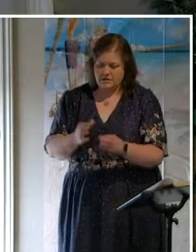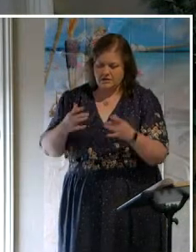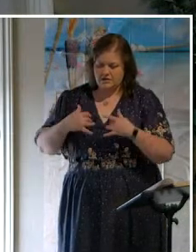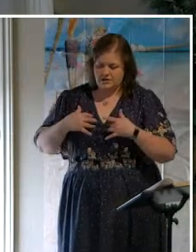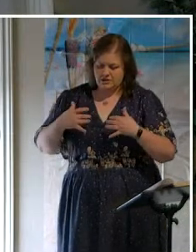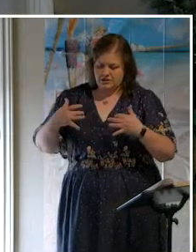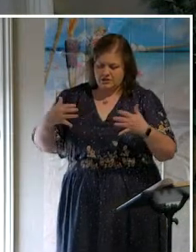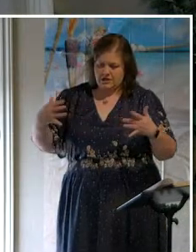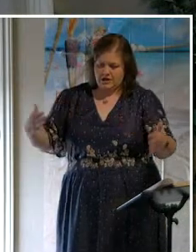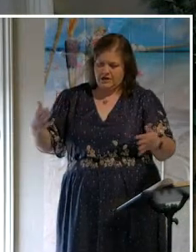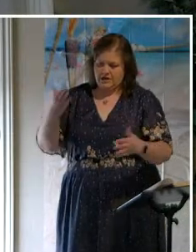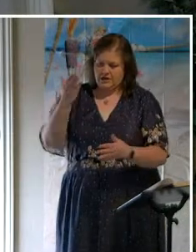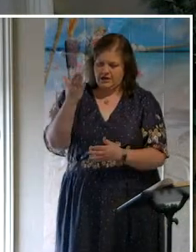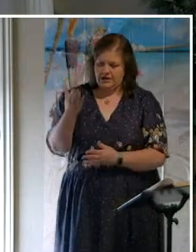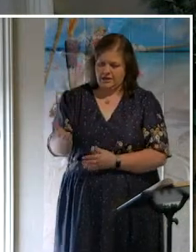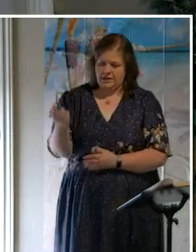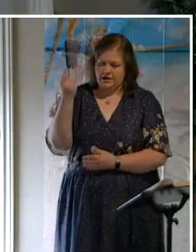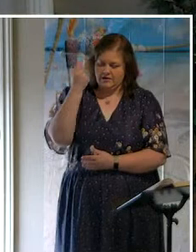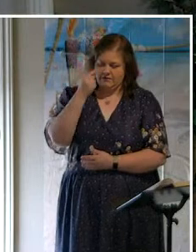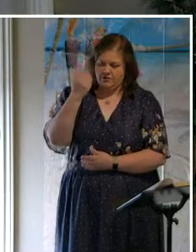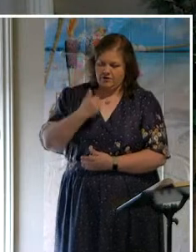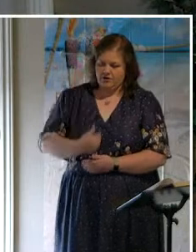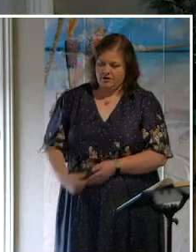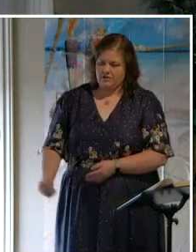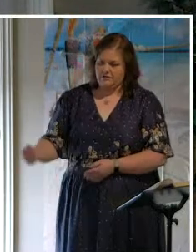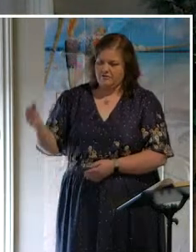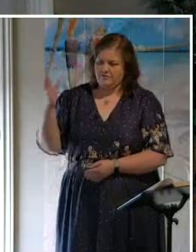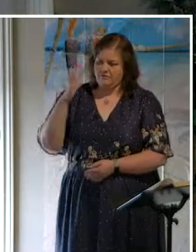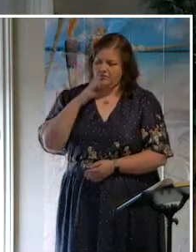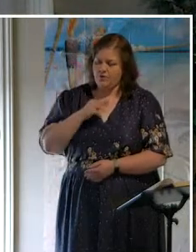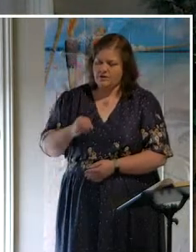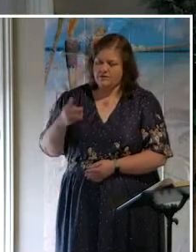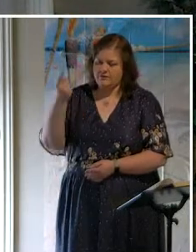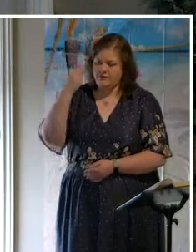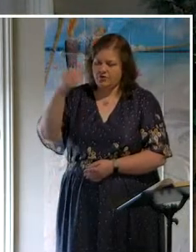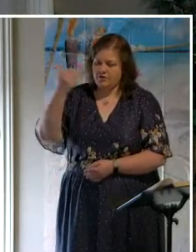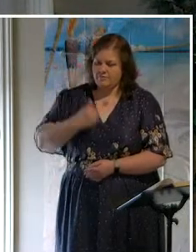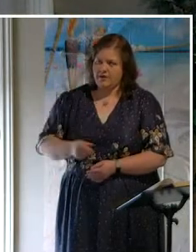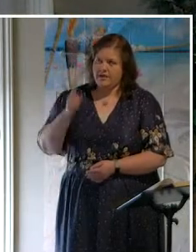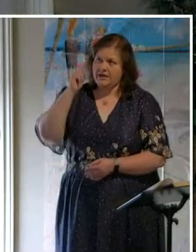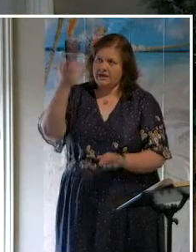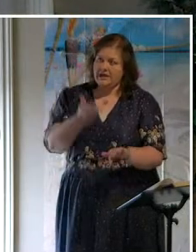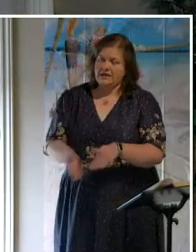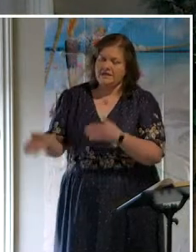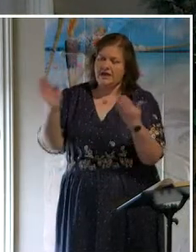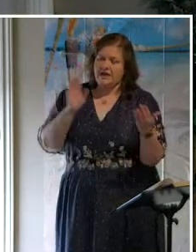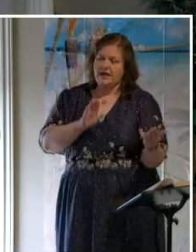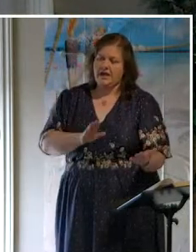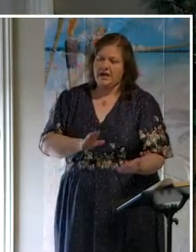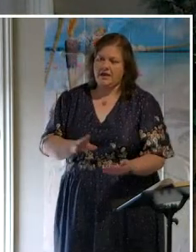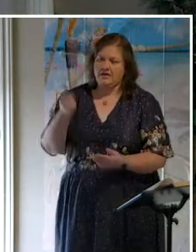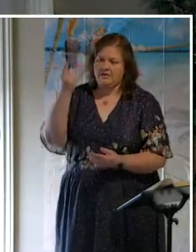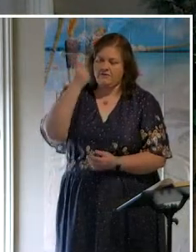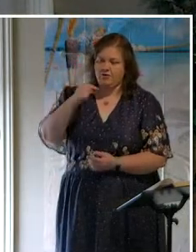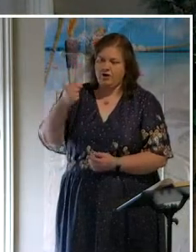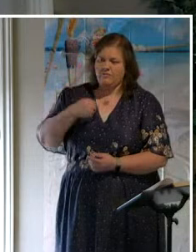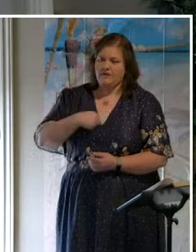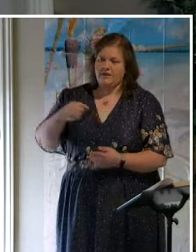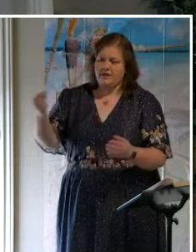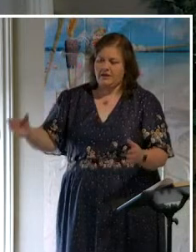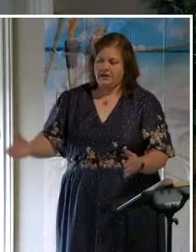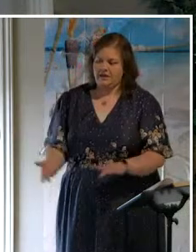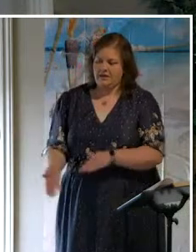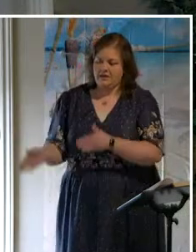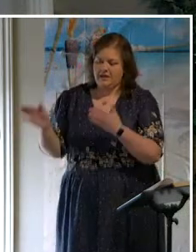shining there for me, it was for me, he cried, for